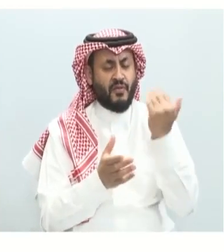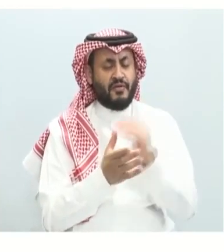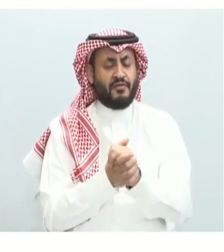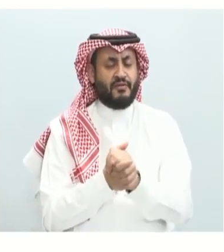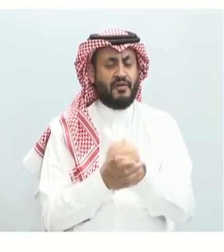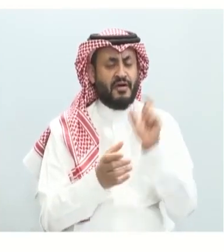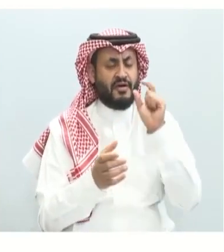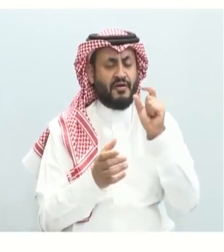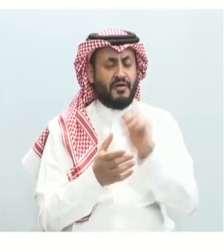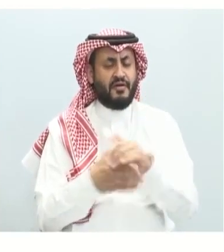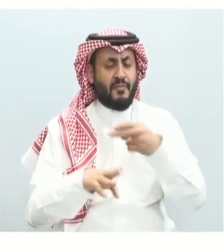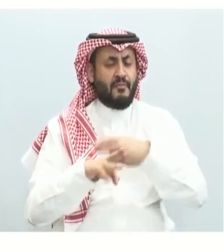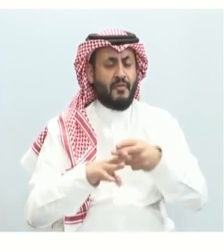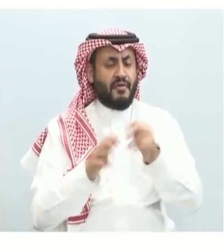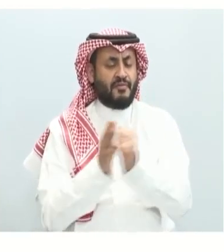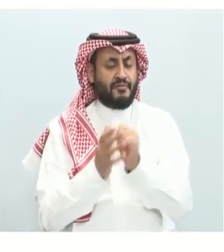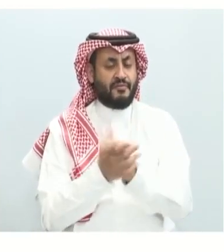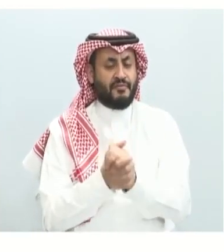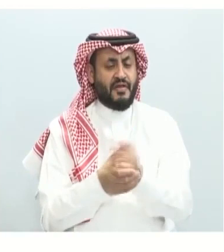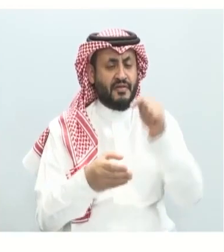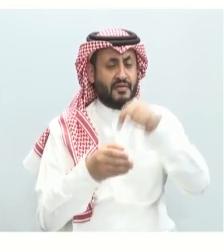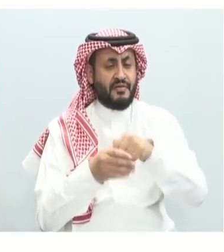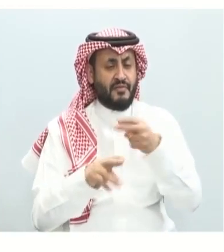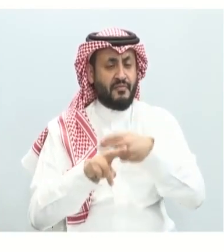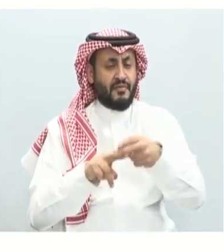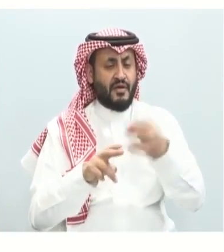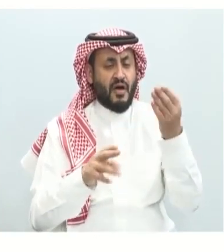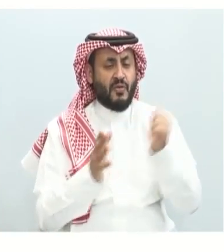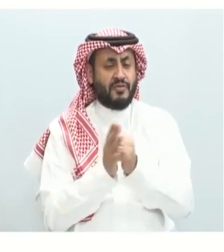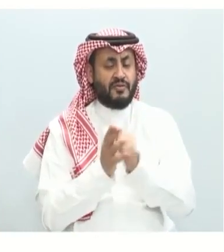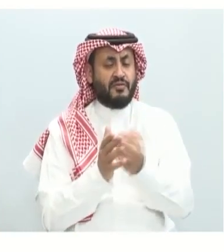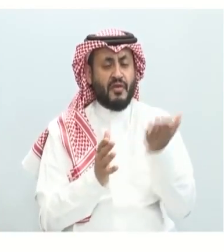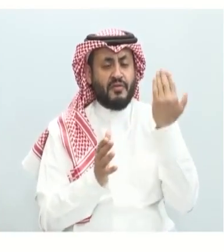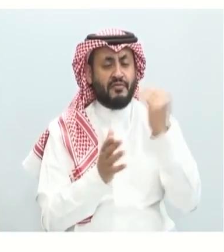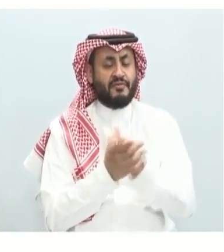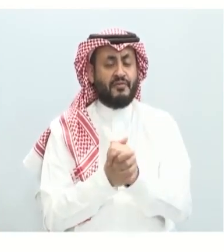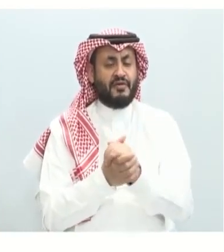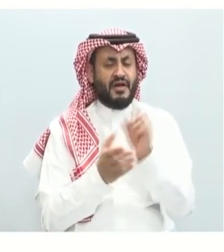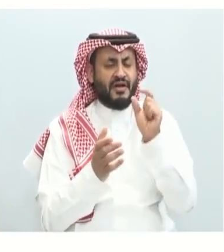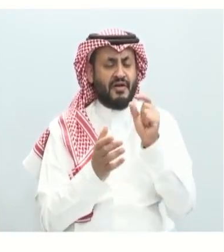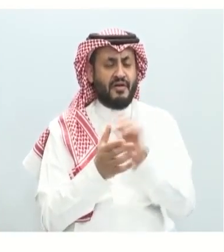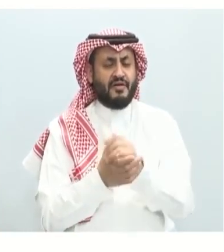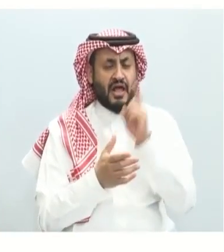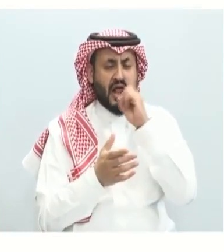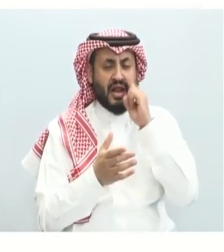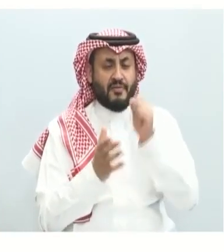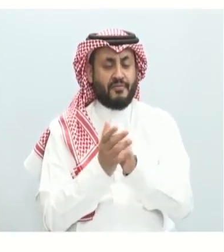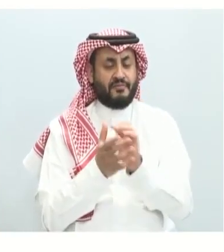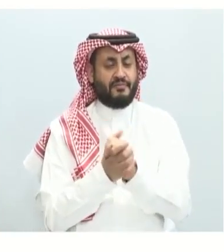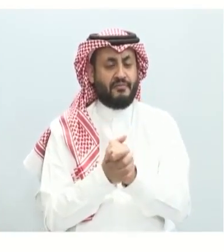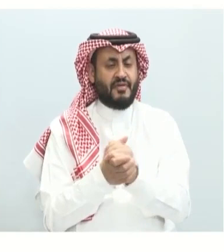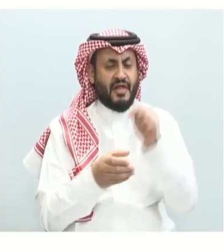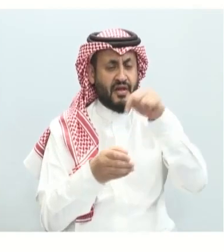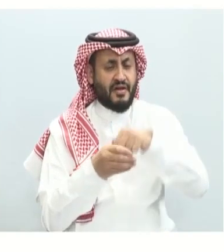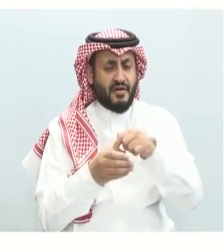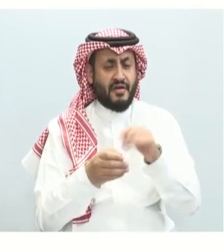a little brown house. And in the little brown house, there was a little yellow house. And